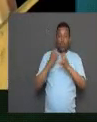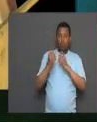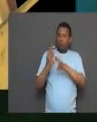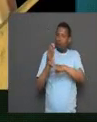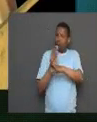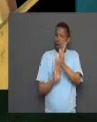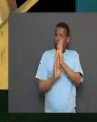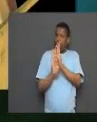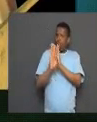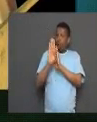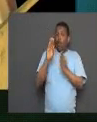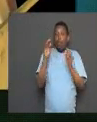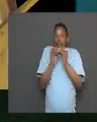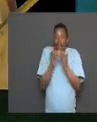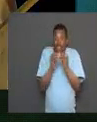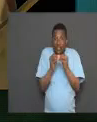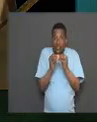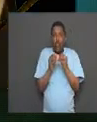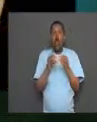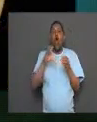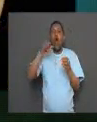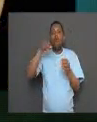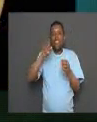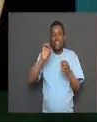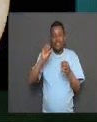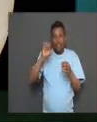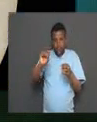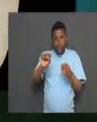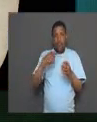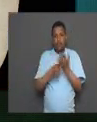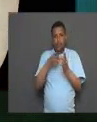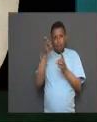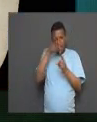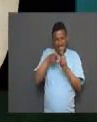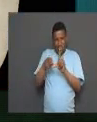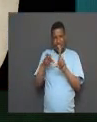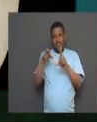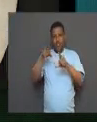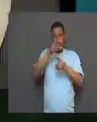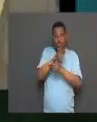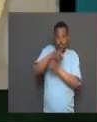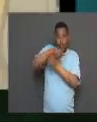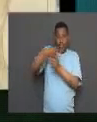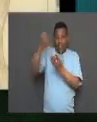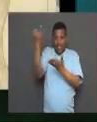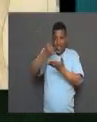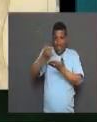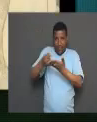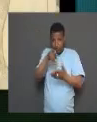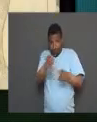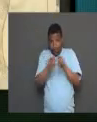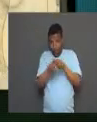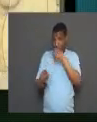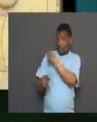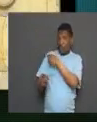Advances in mathematics, optics, and perspective geometry allowed